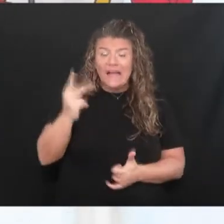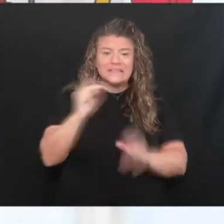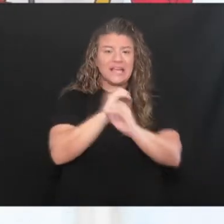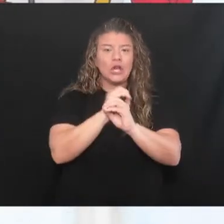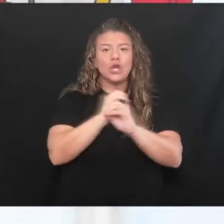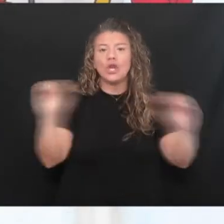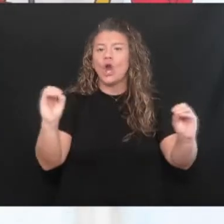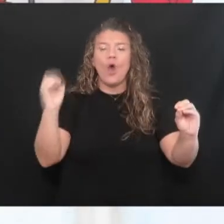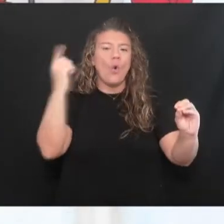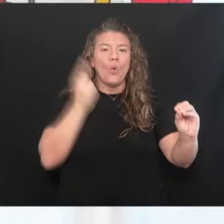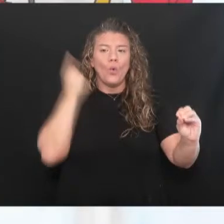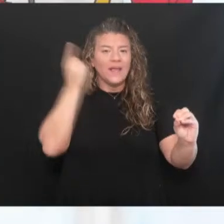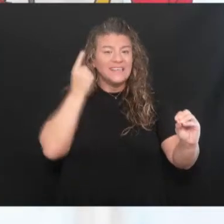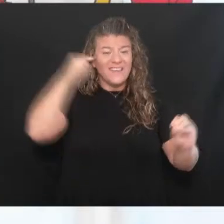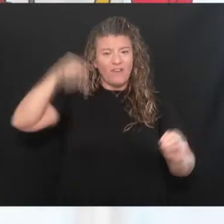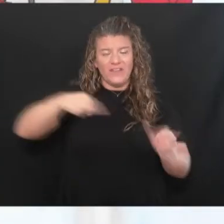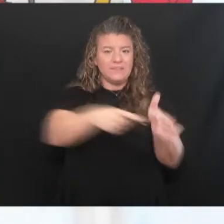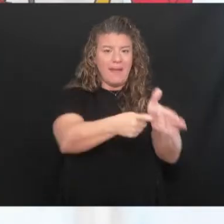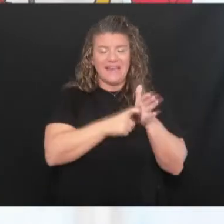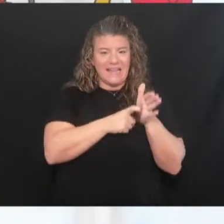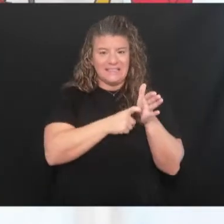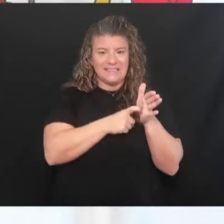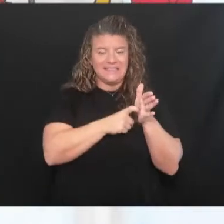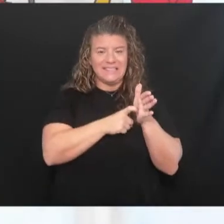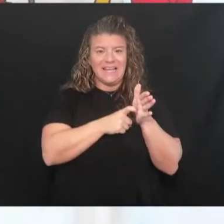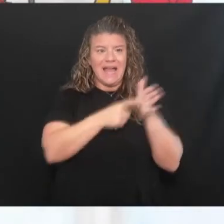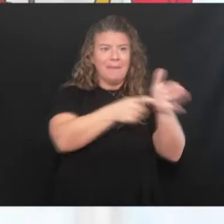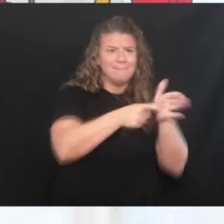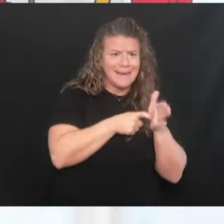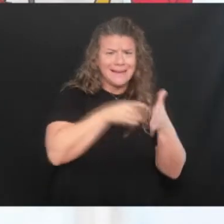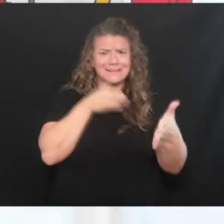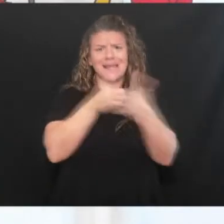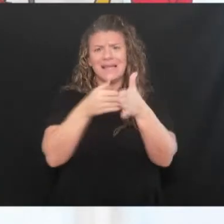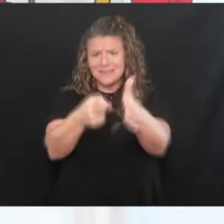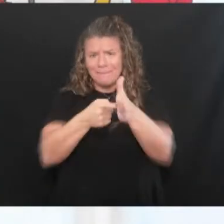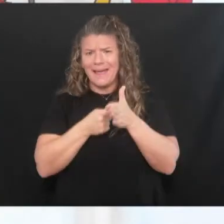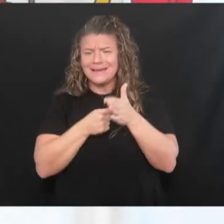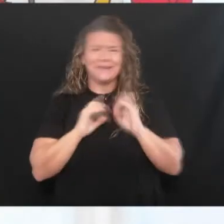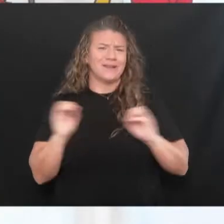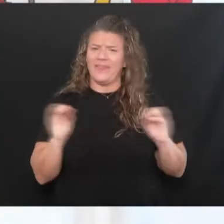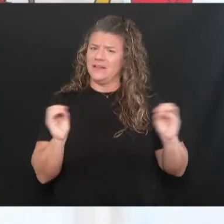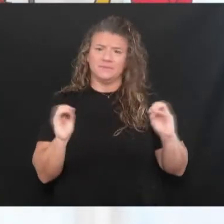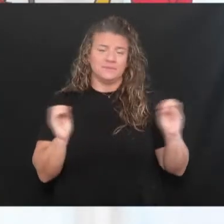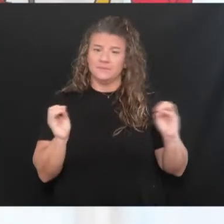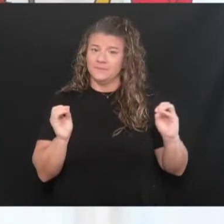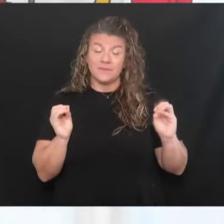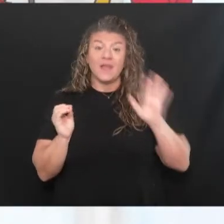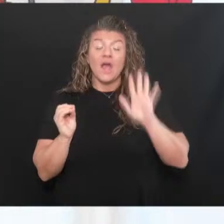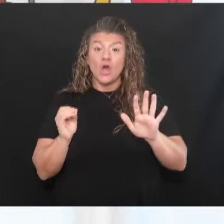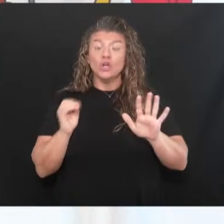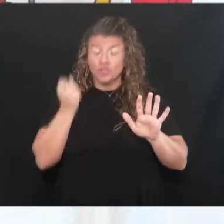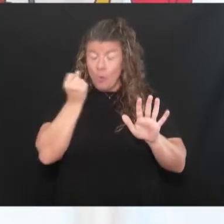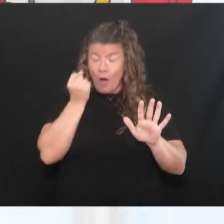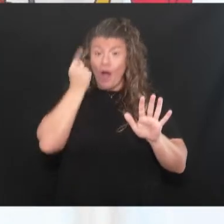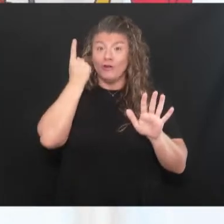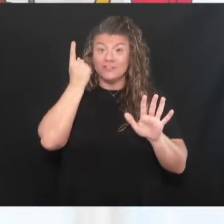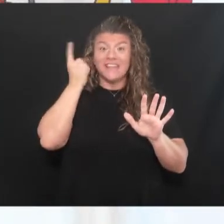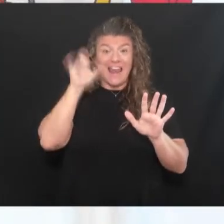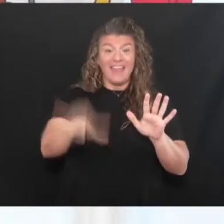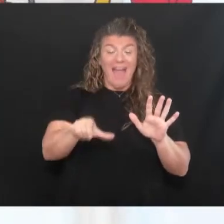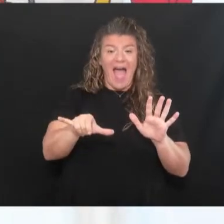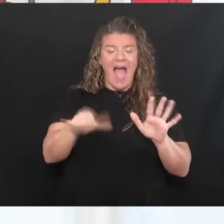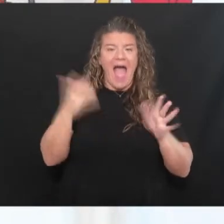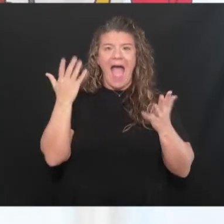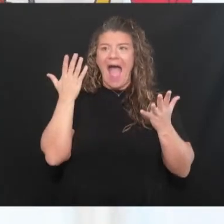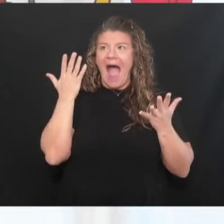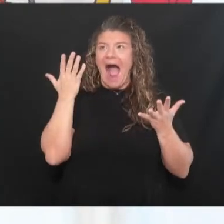these mandates, and surely mandates against mandates. And so with all that being said, I don't know